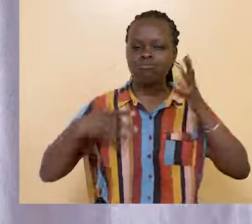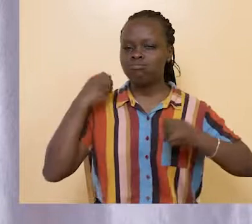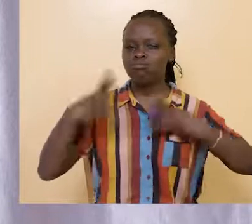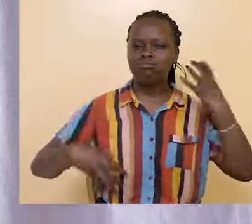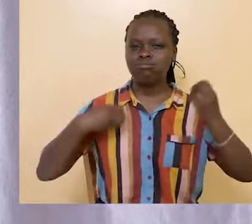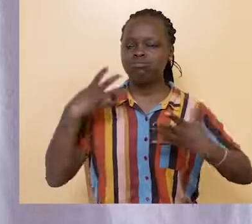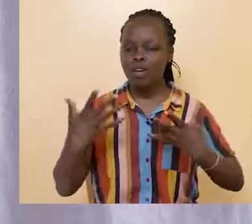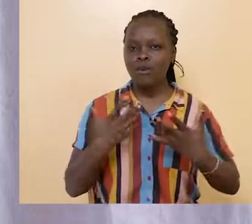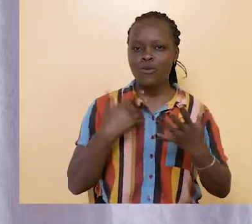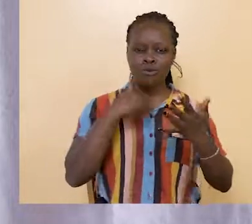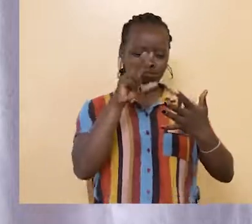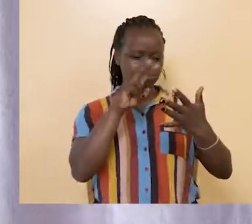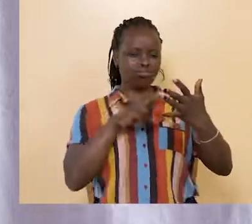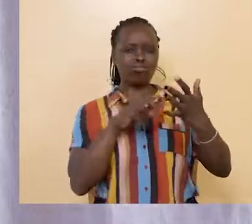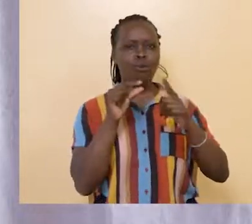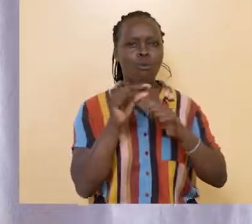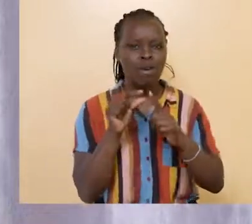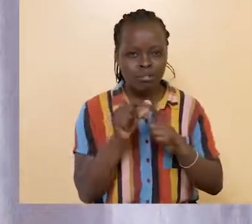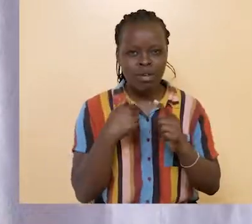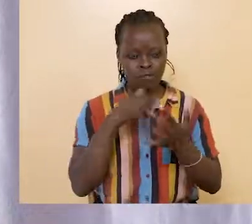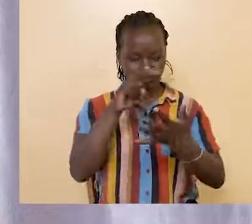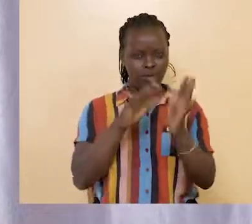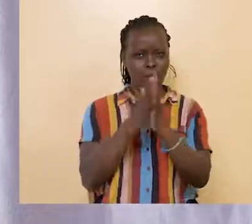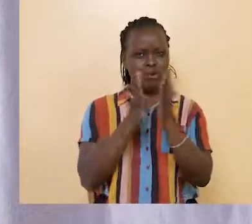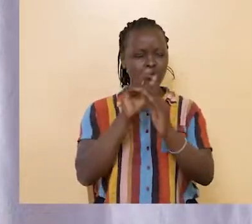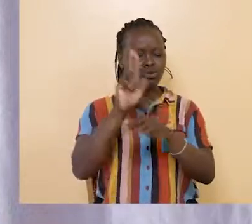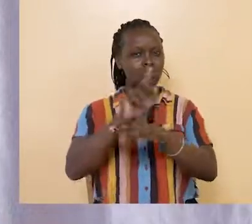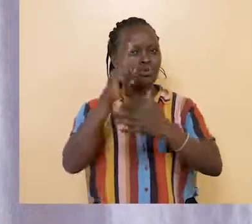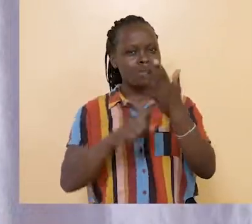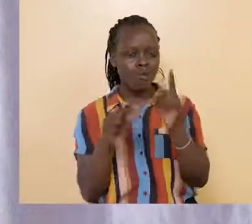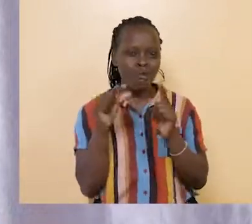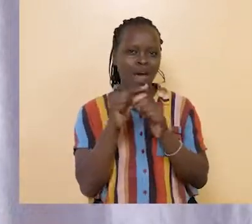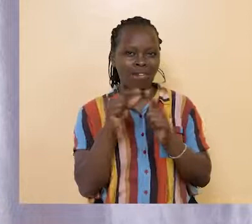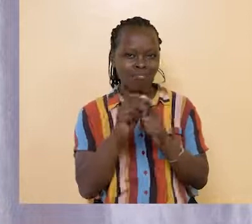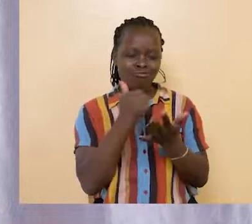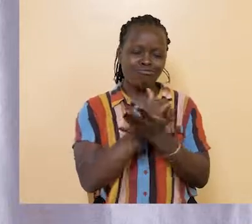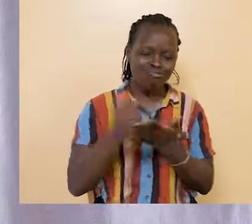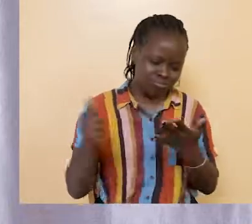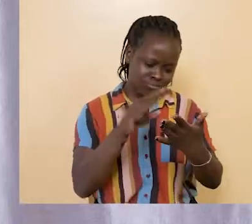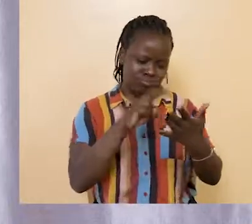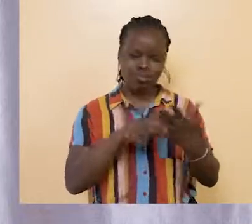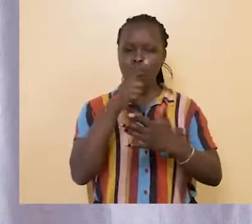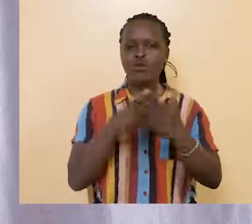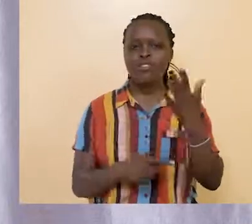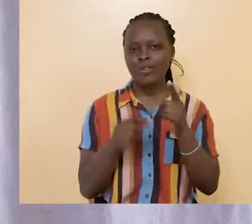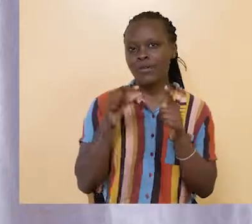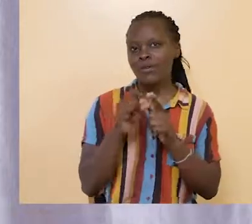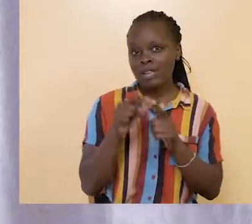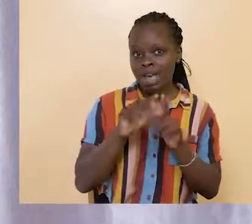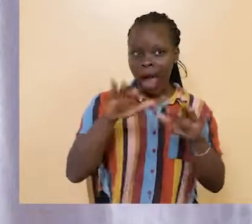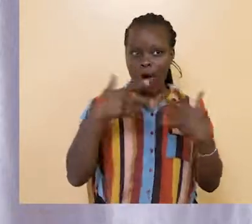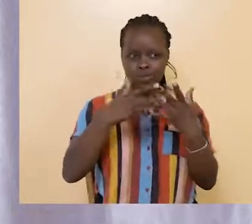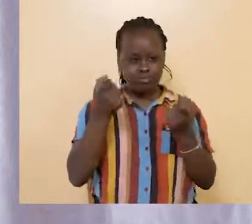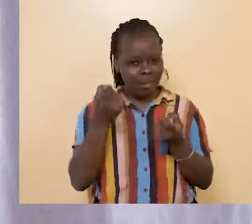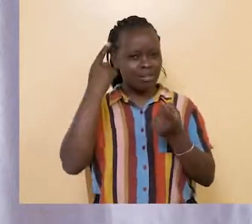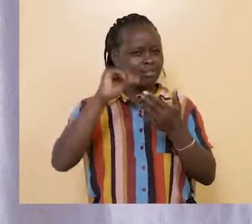read words. If you love reading, then books and any material that you come across, the reason you are able to perceive what